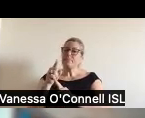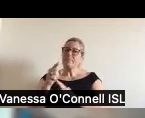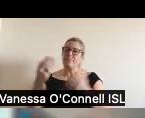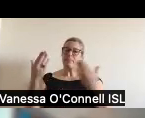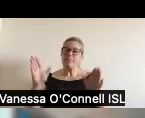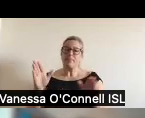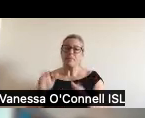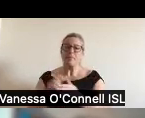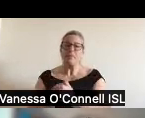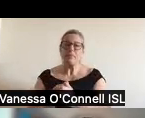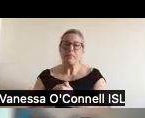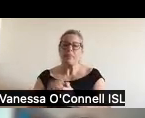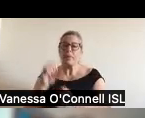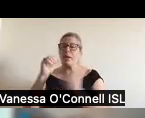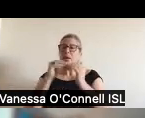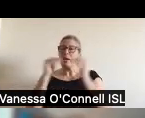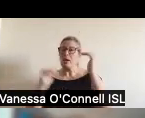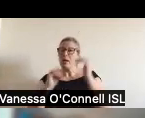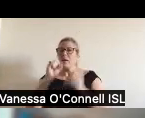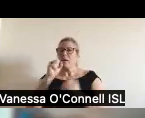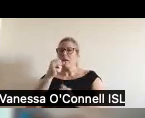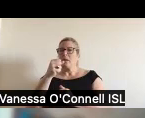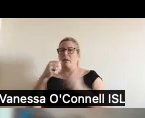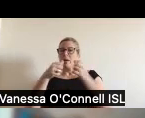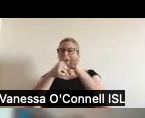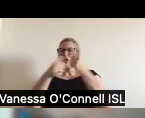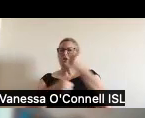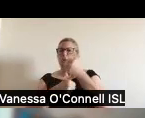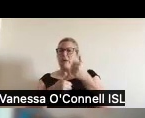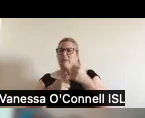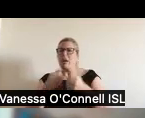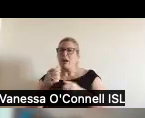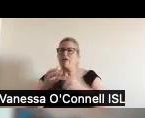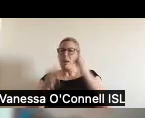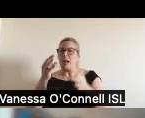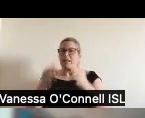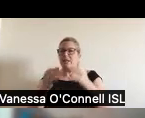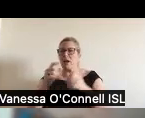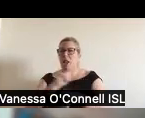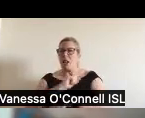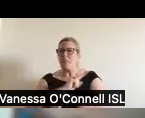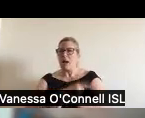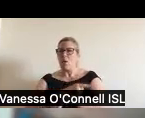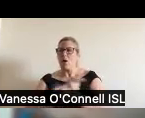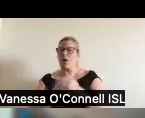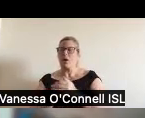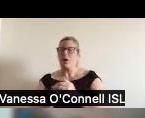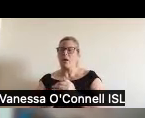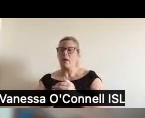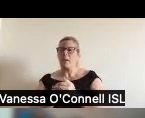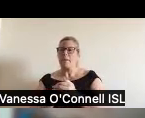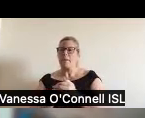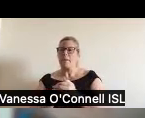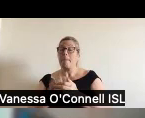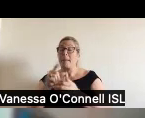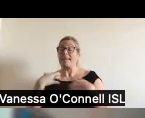of political power is the lowest score of all domains. And it's interesting